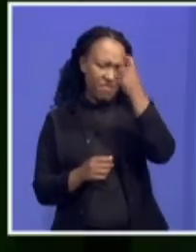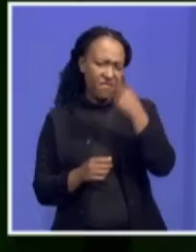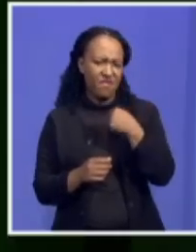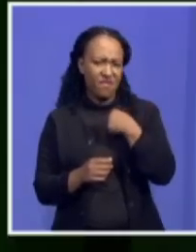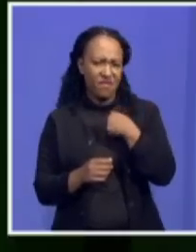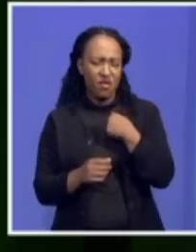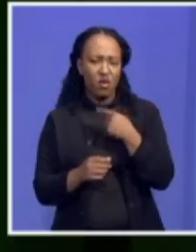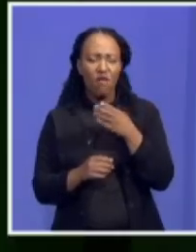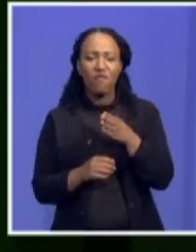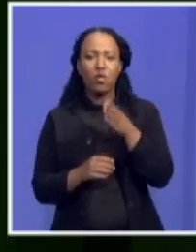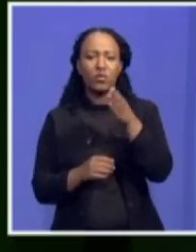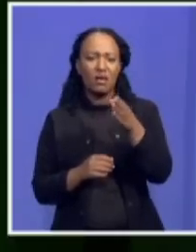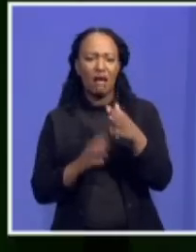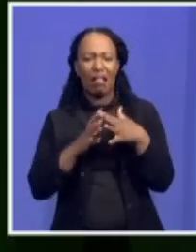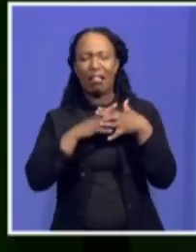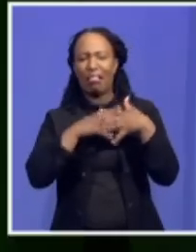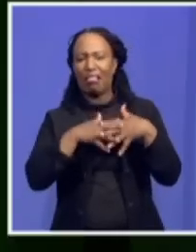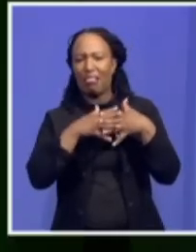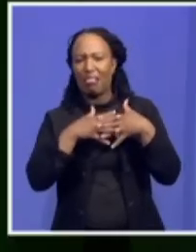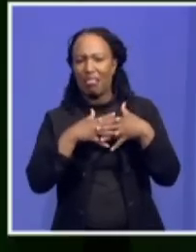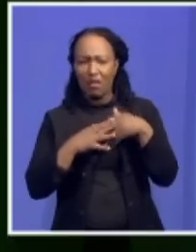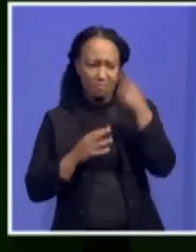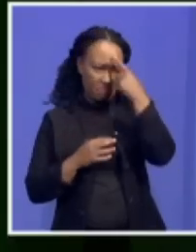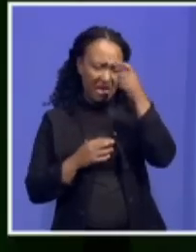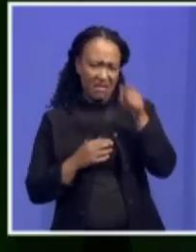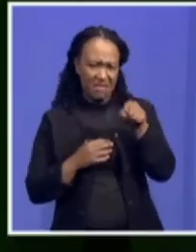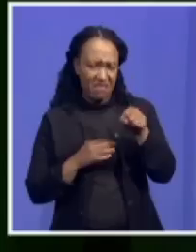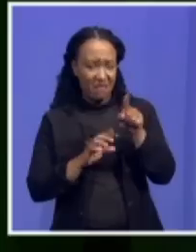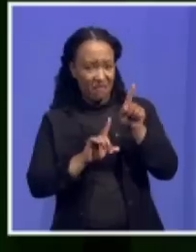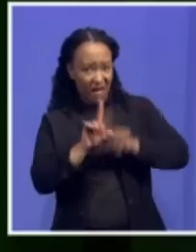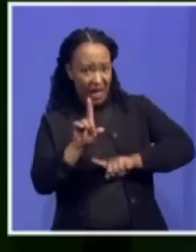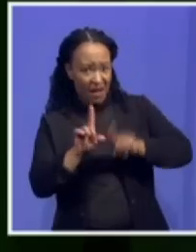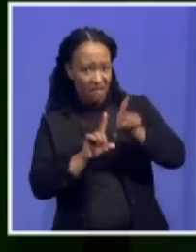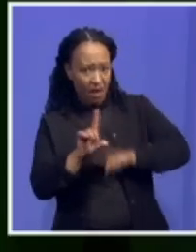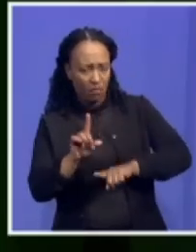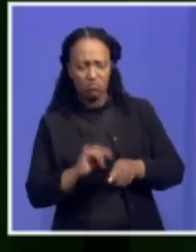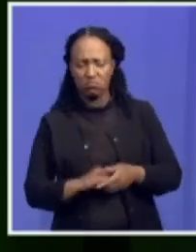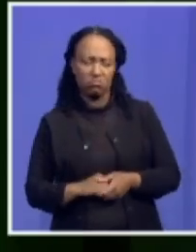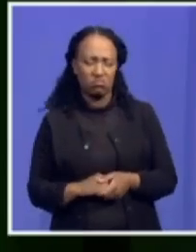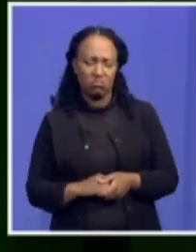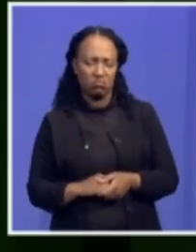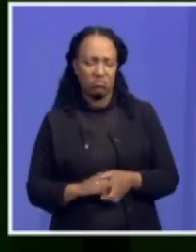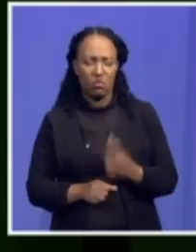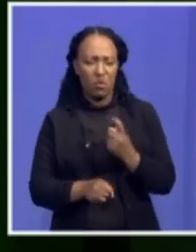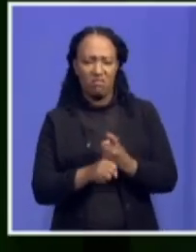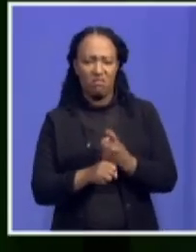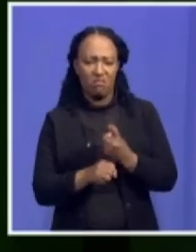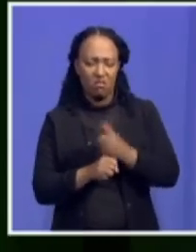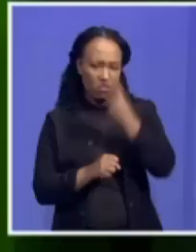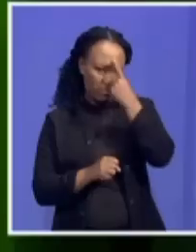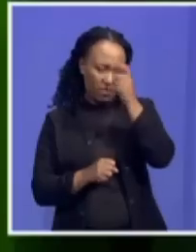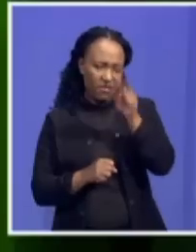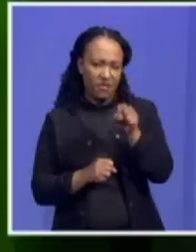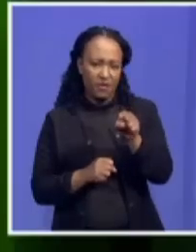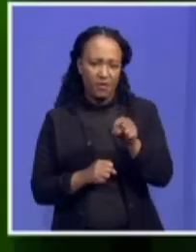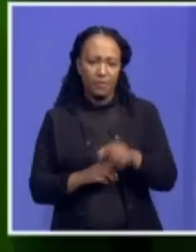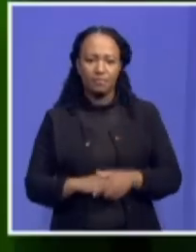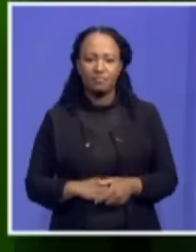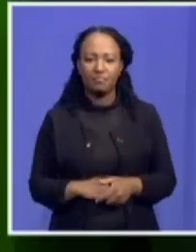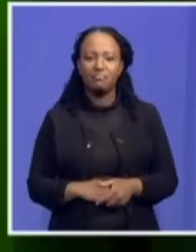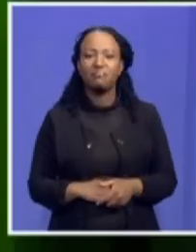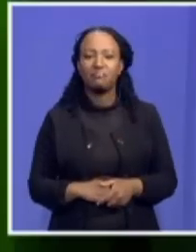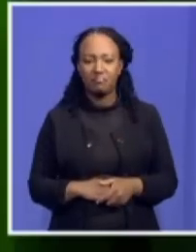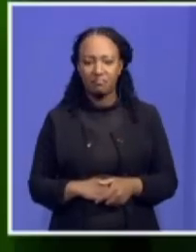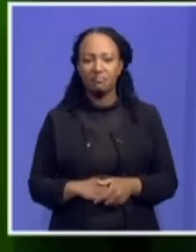is riddled with chaos and failure. We choose to answer this. Well, we come